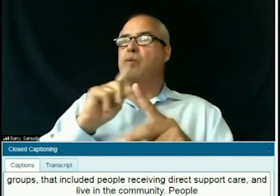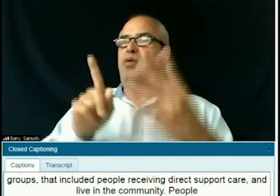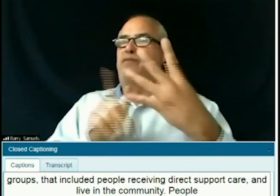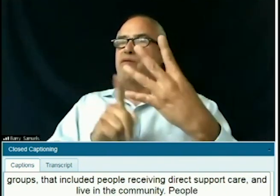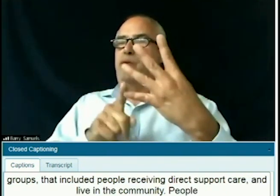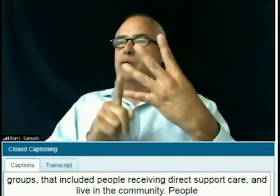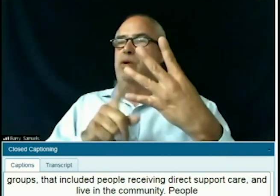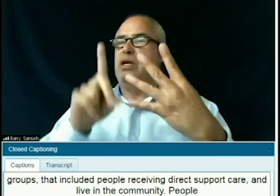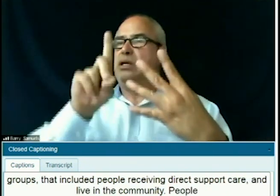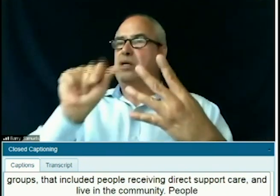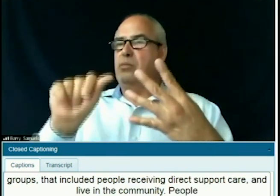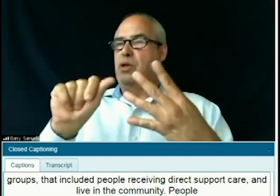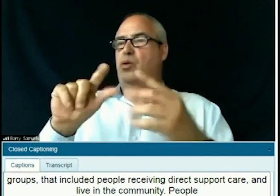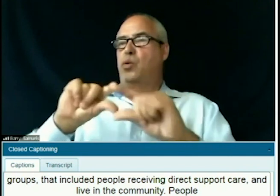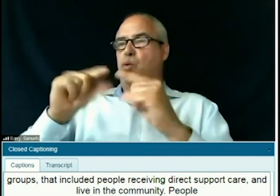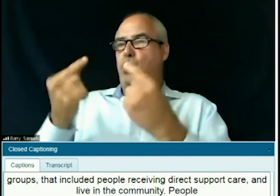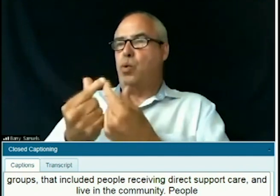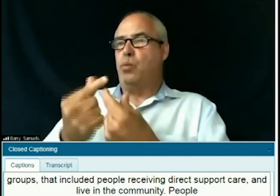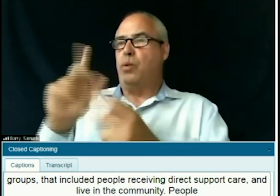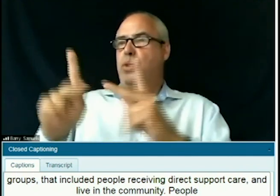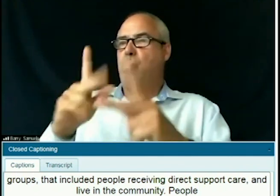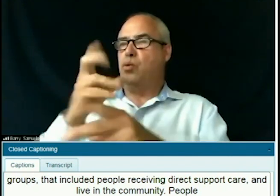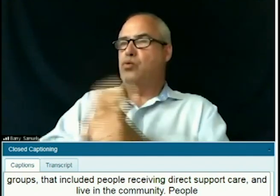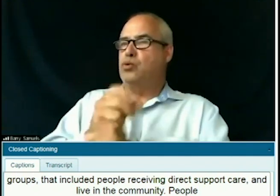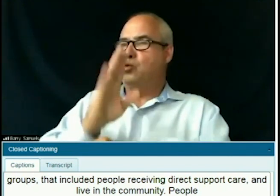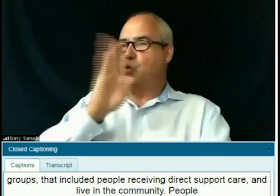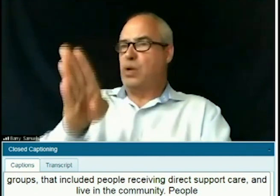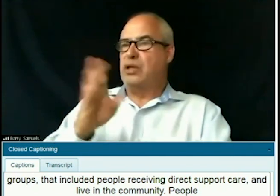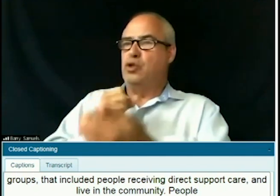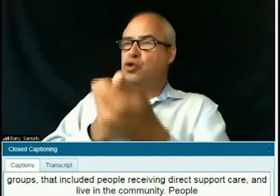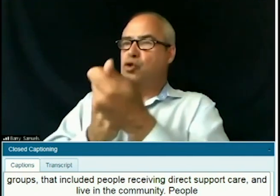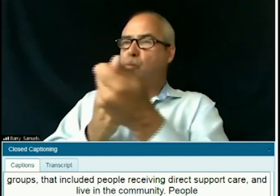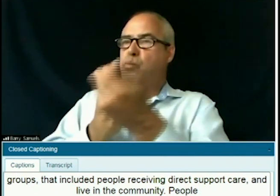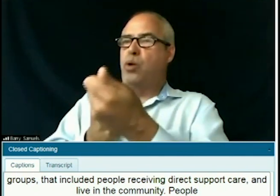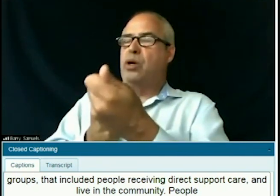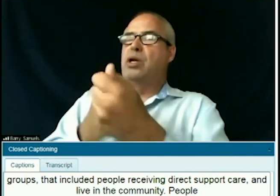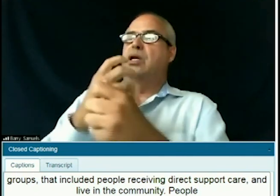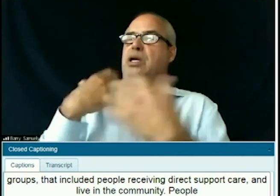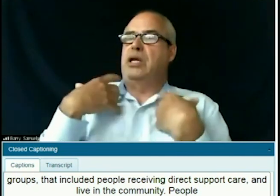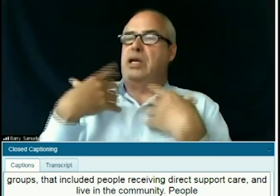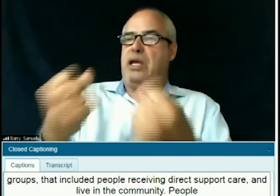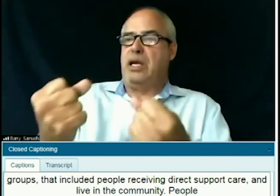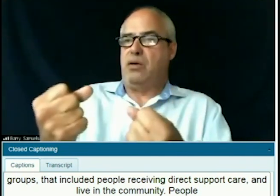that included people receiving direct support care and lived in the community.